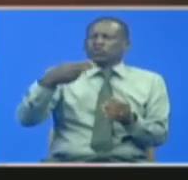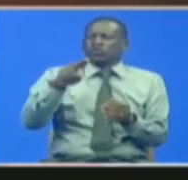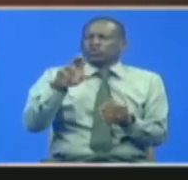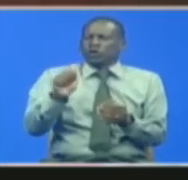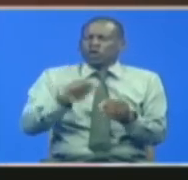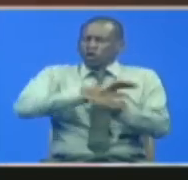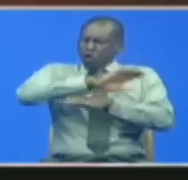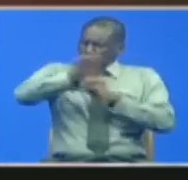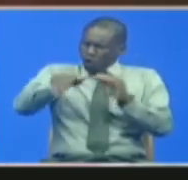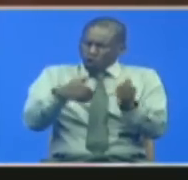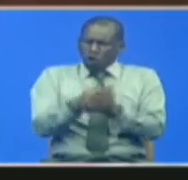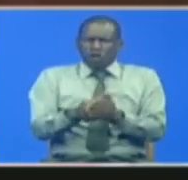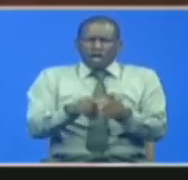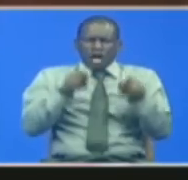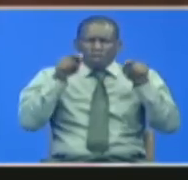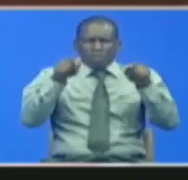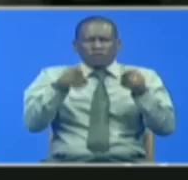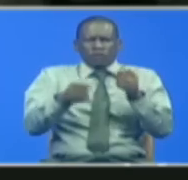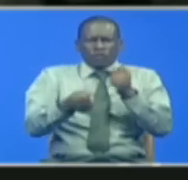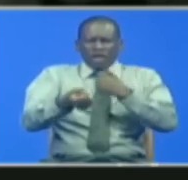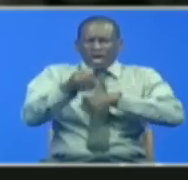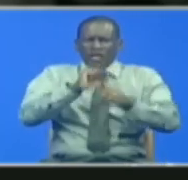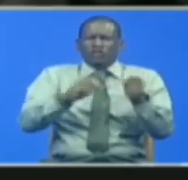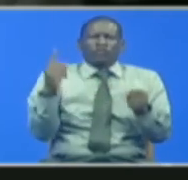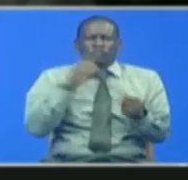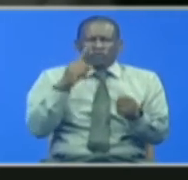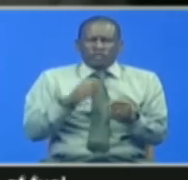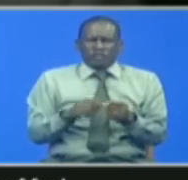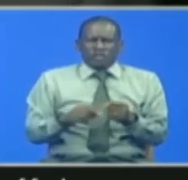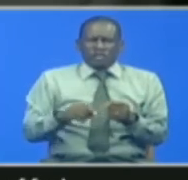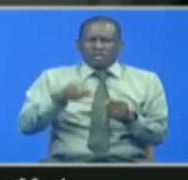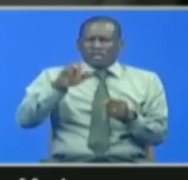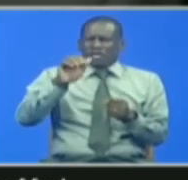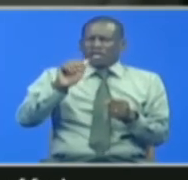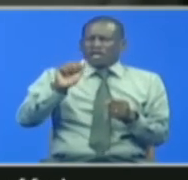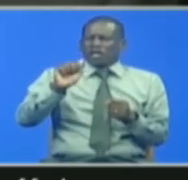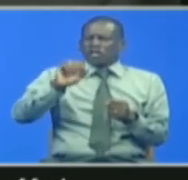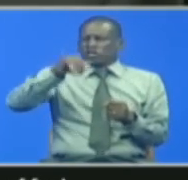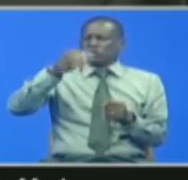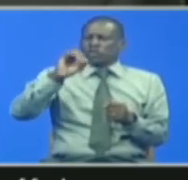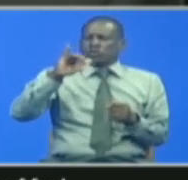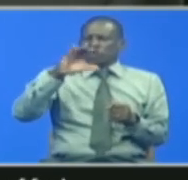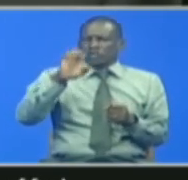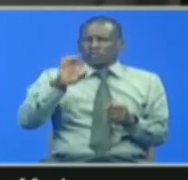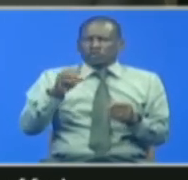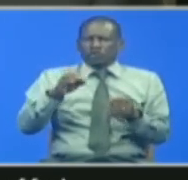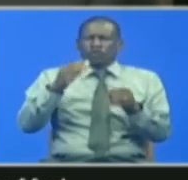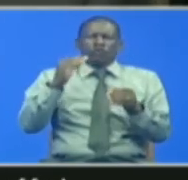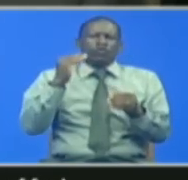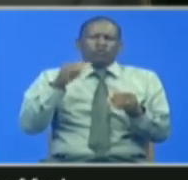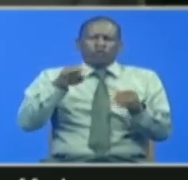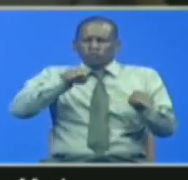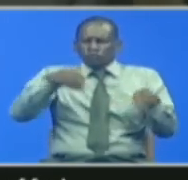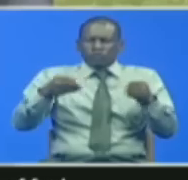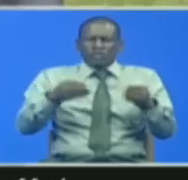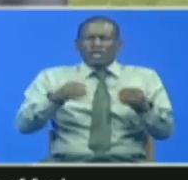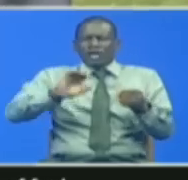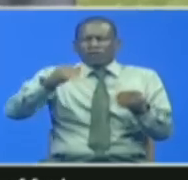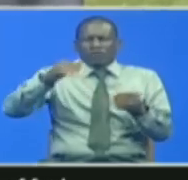being accused of acts of violence. Joyce Adhiambo of Busia County Assembly is also facing